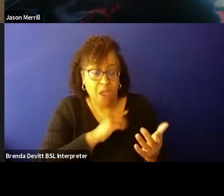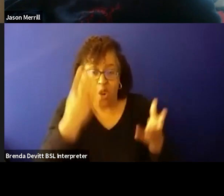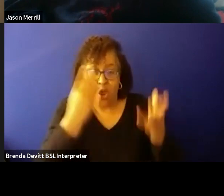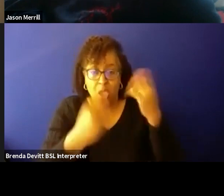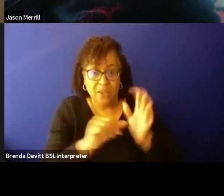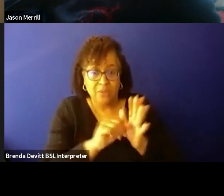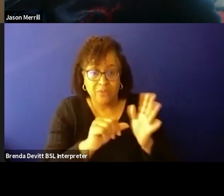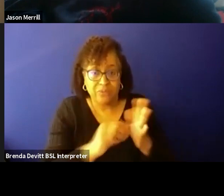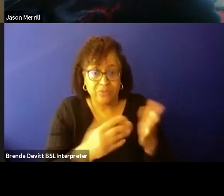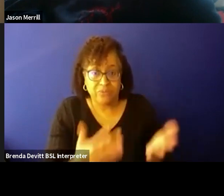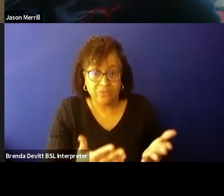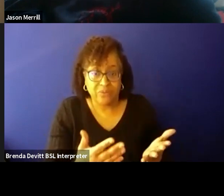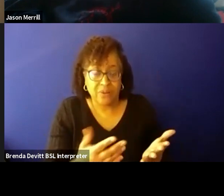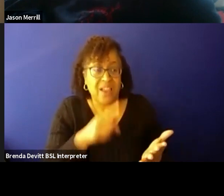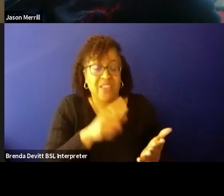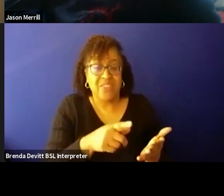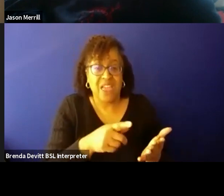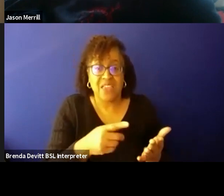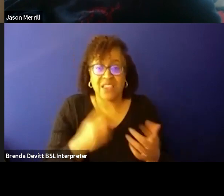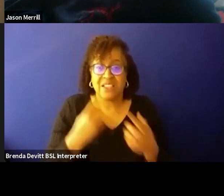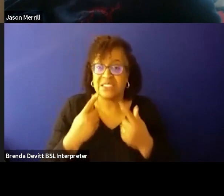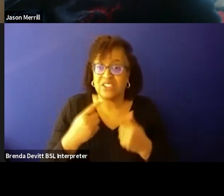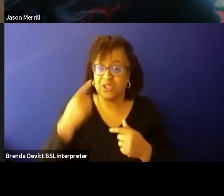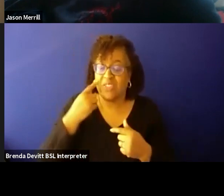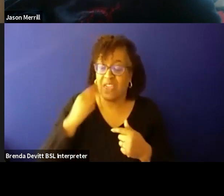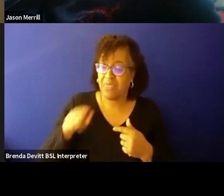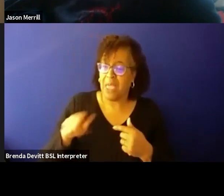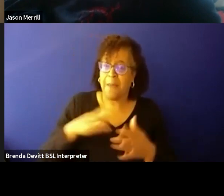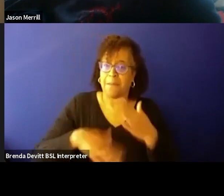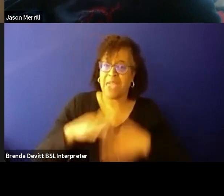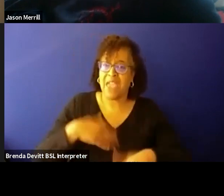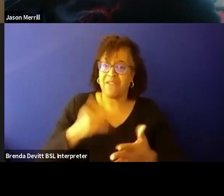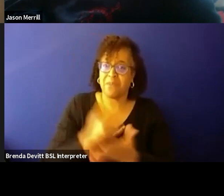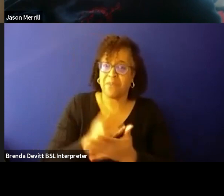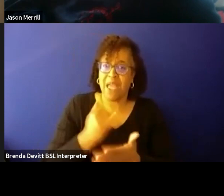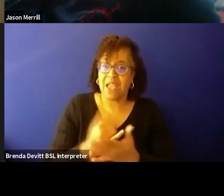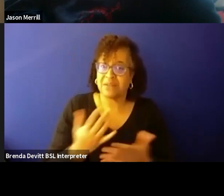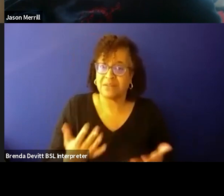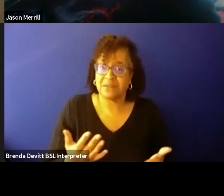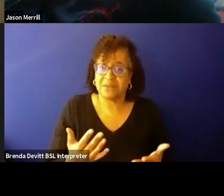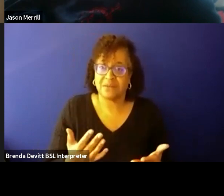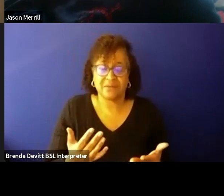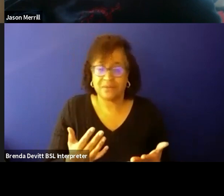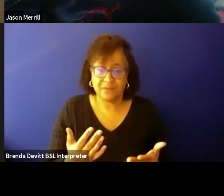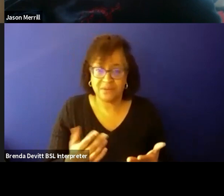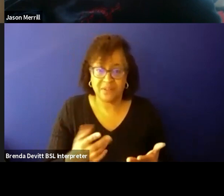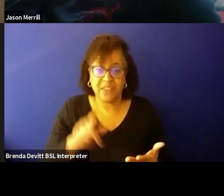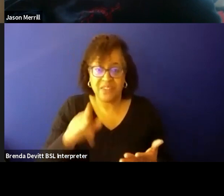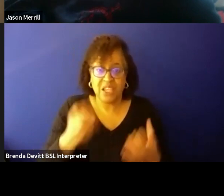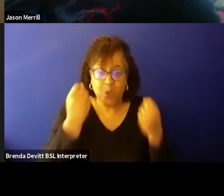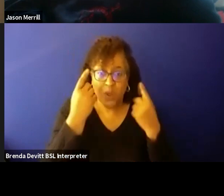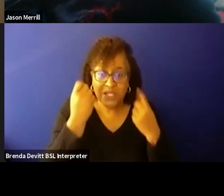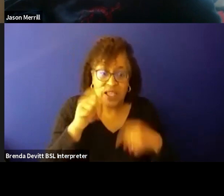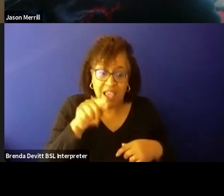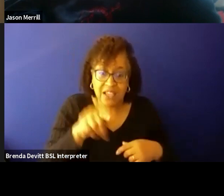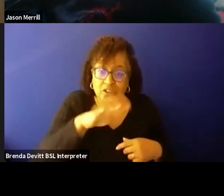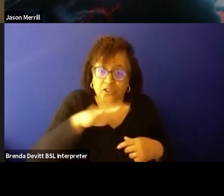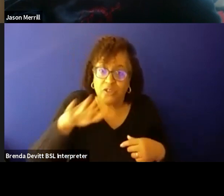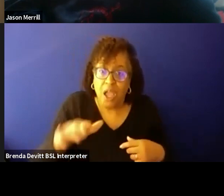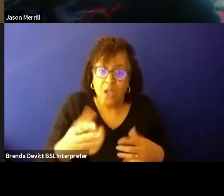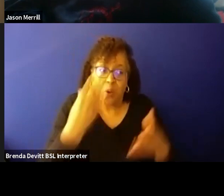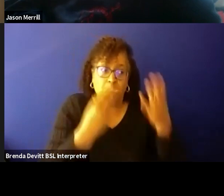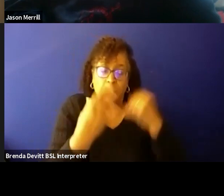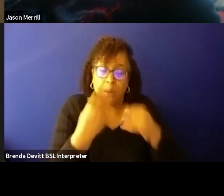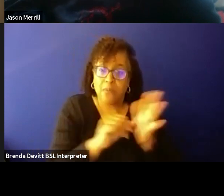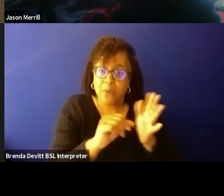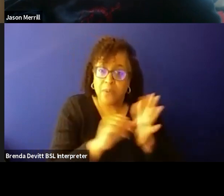say what the child is doing at home. But sometimes when they go to school, there is